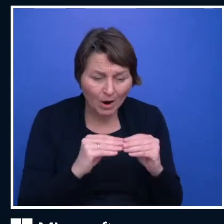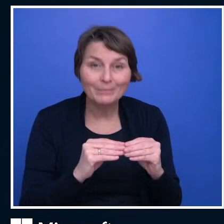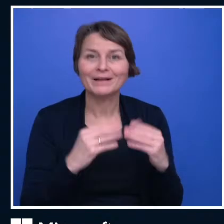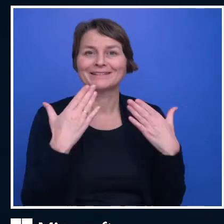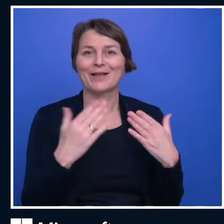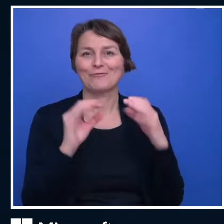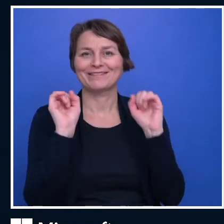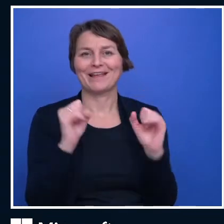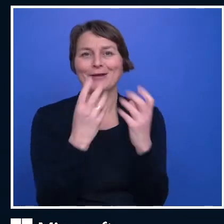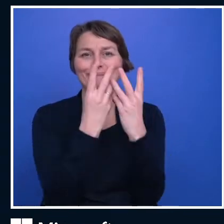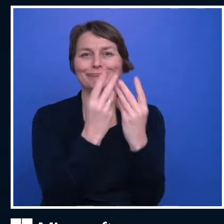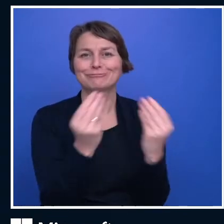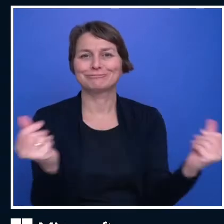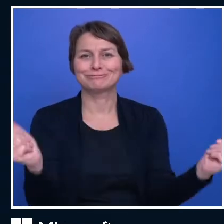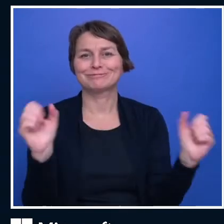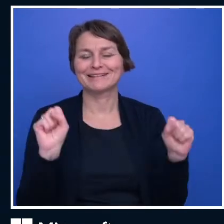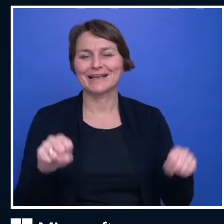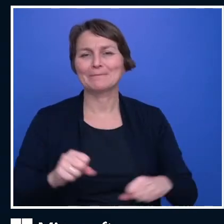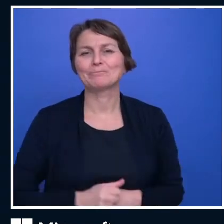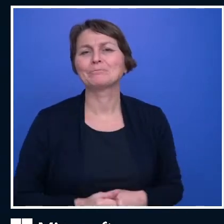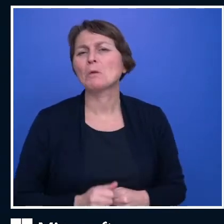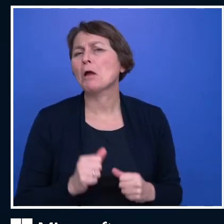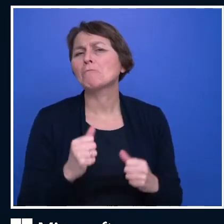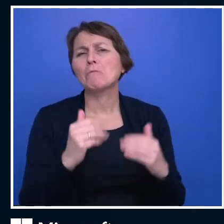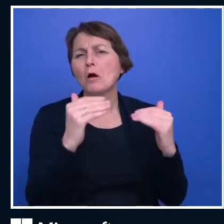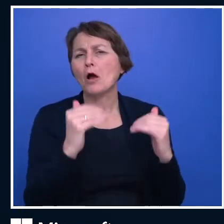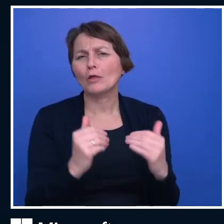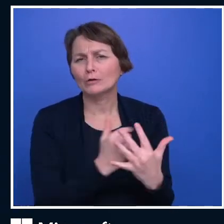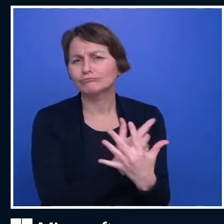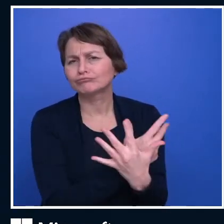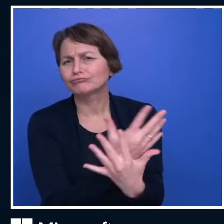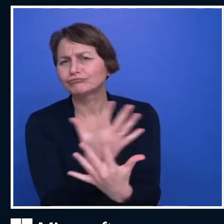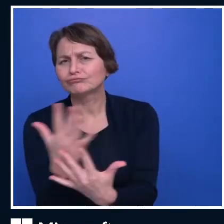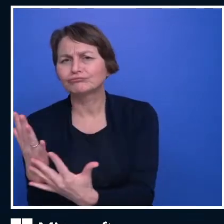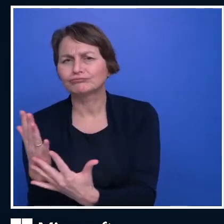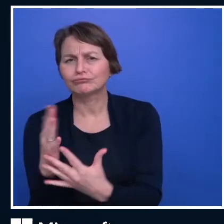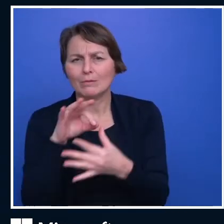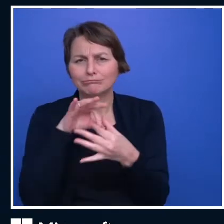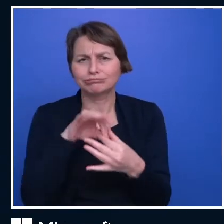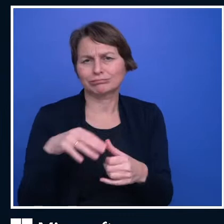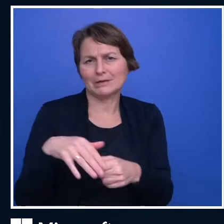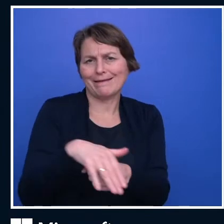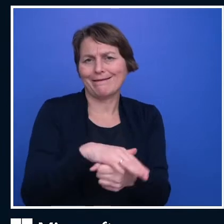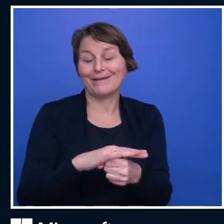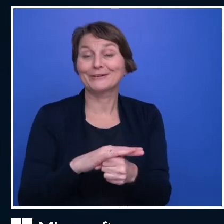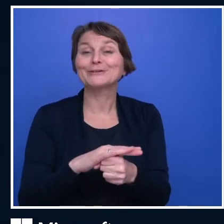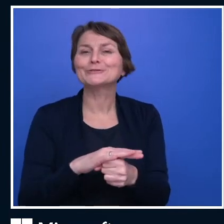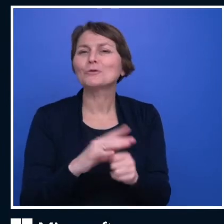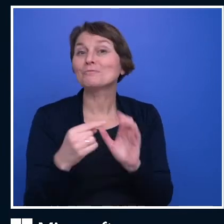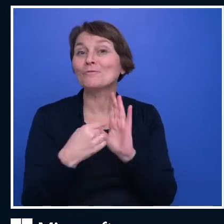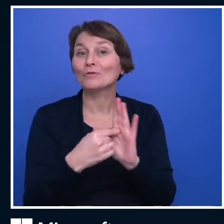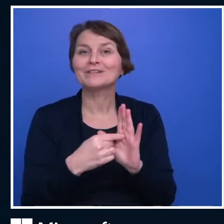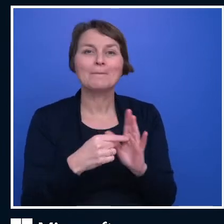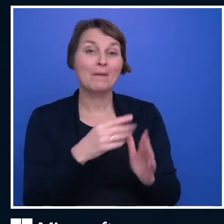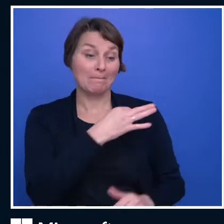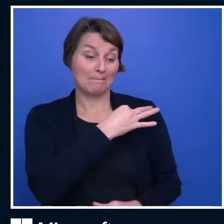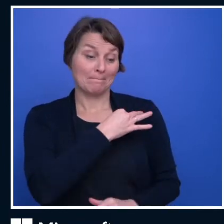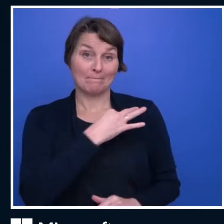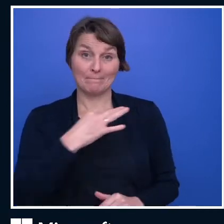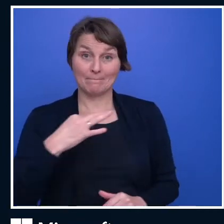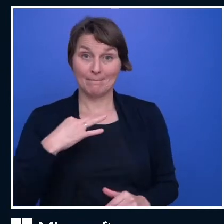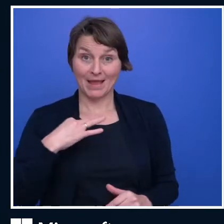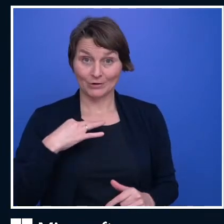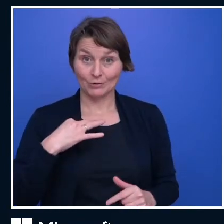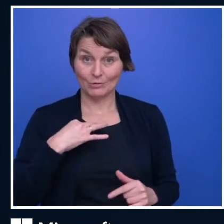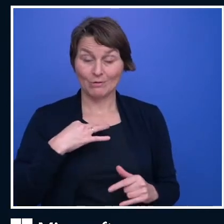other fields which coincide with the medical industry. They coincide with nanotech